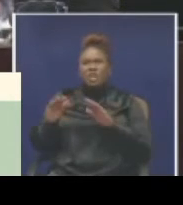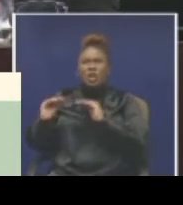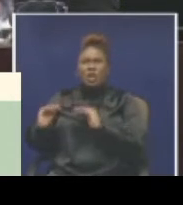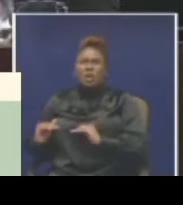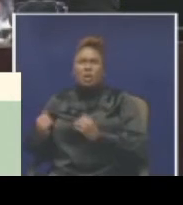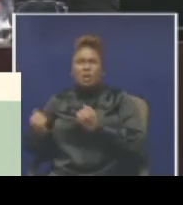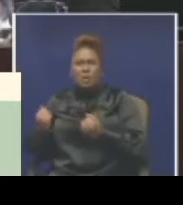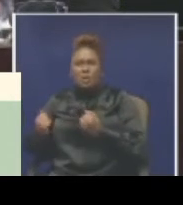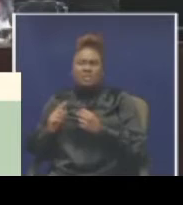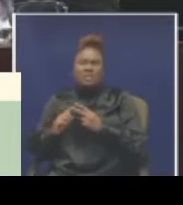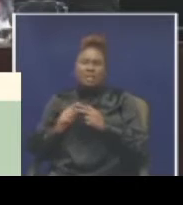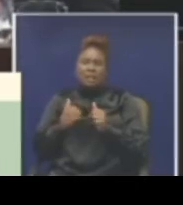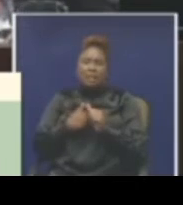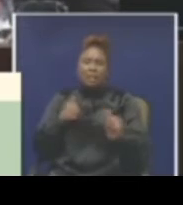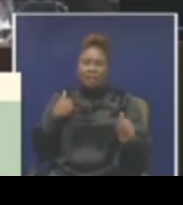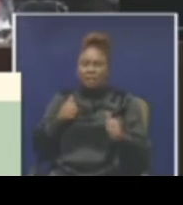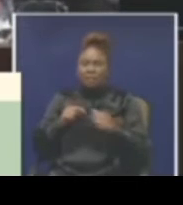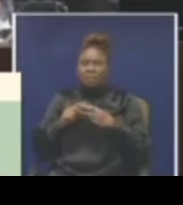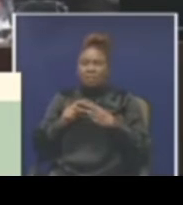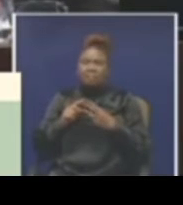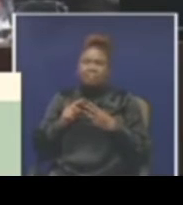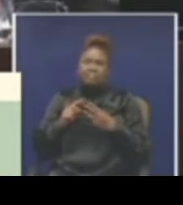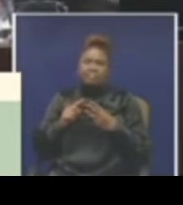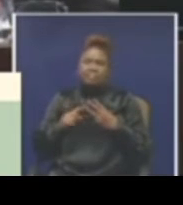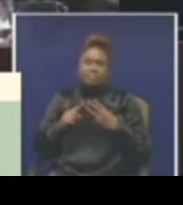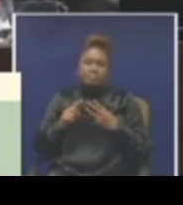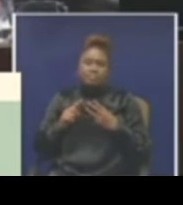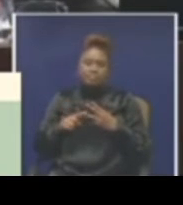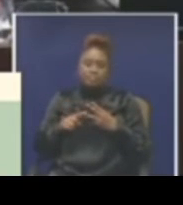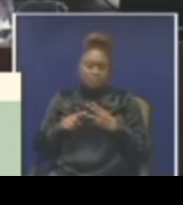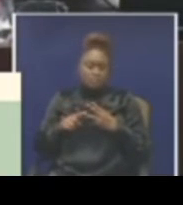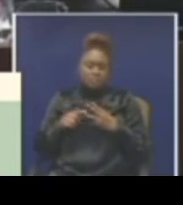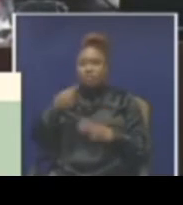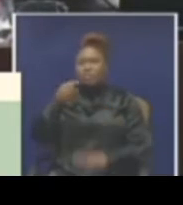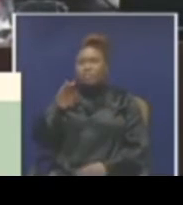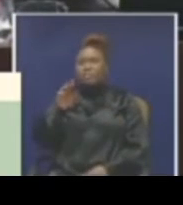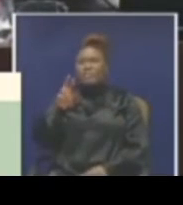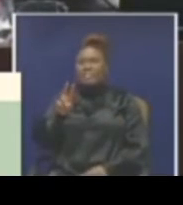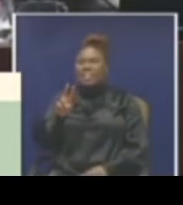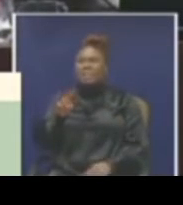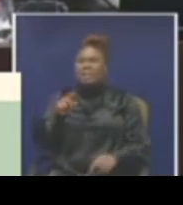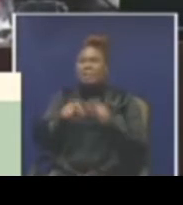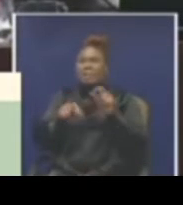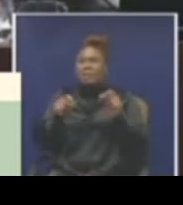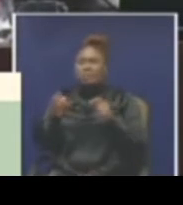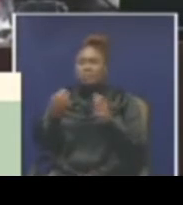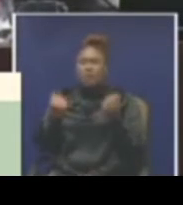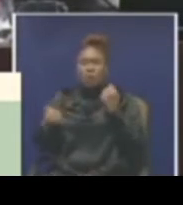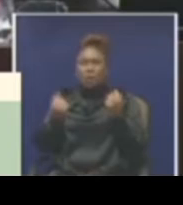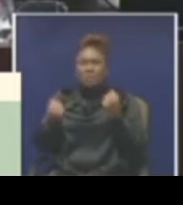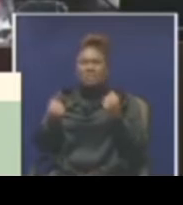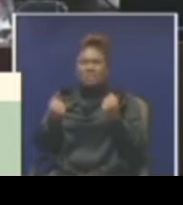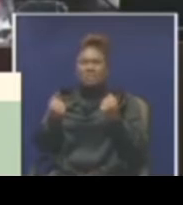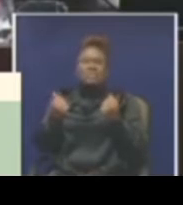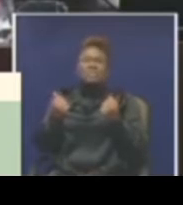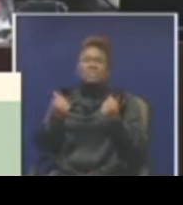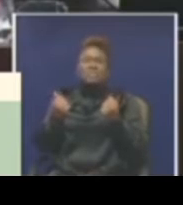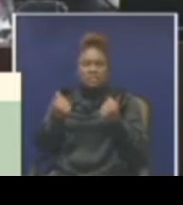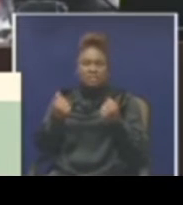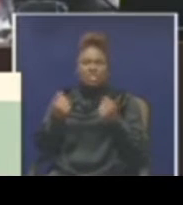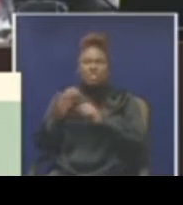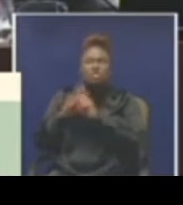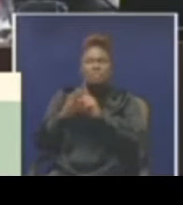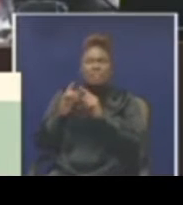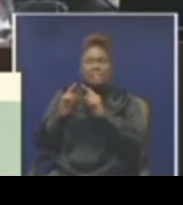the backlogs, the treatments of the GBV victims in the courts. And I think the